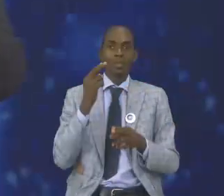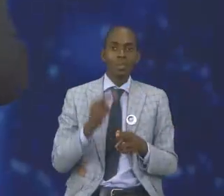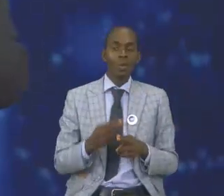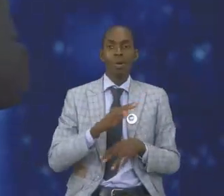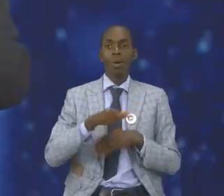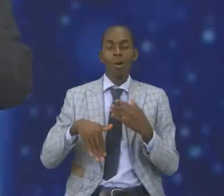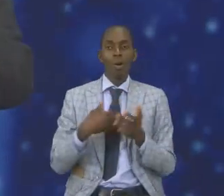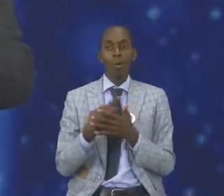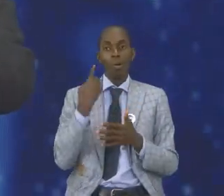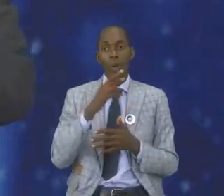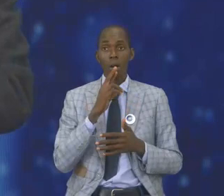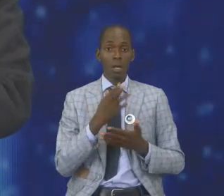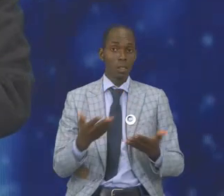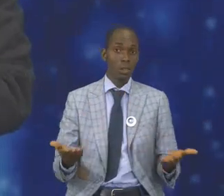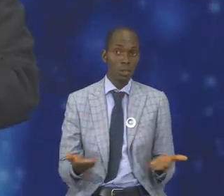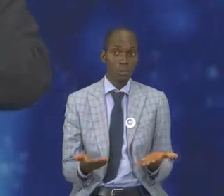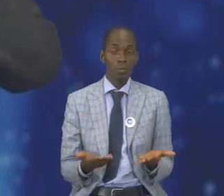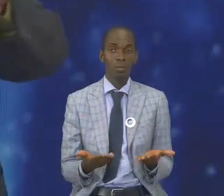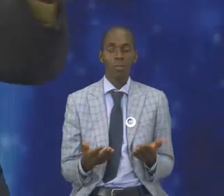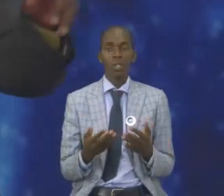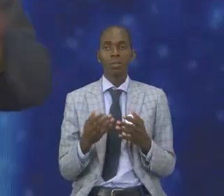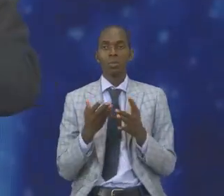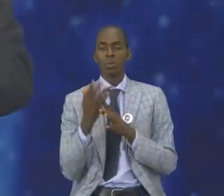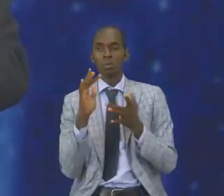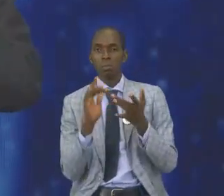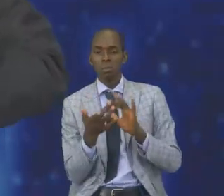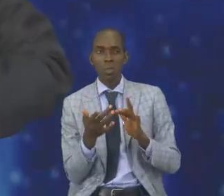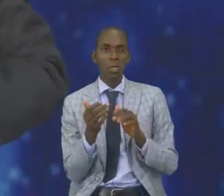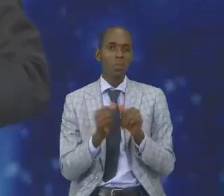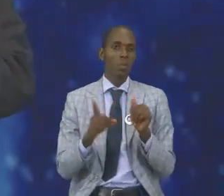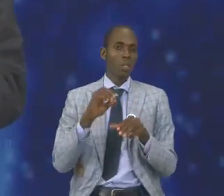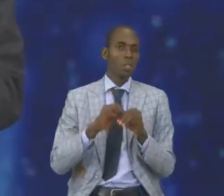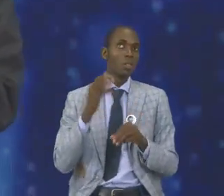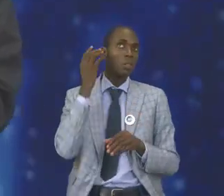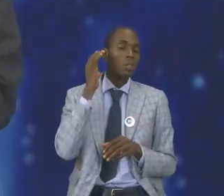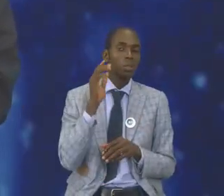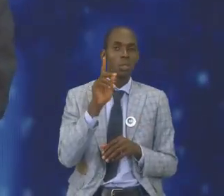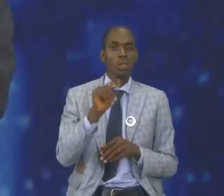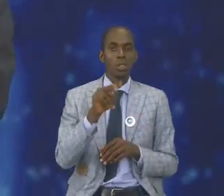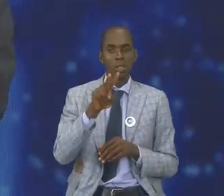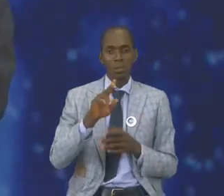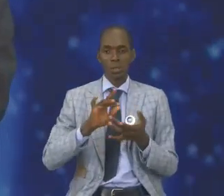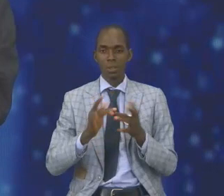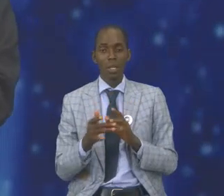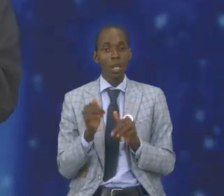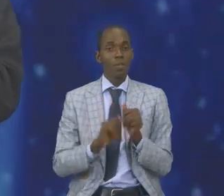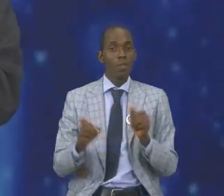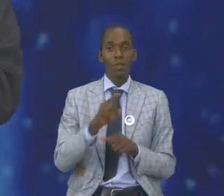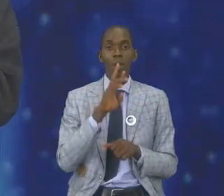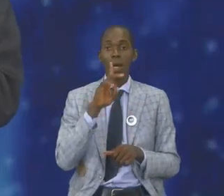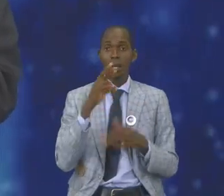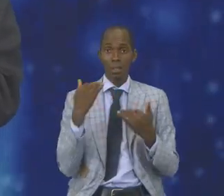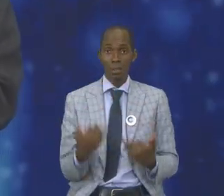here at the Alpha location, online, over the radio, television, anywhere you are now, a